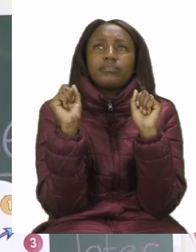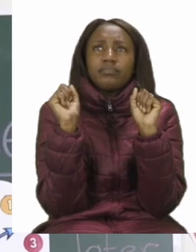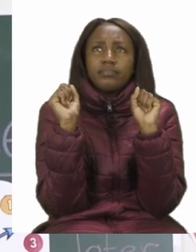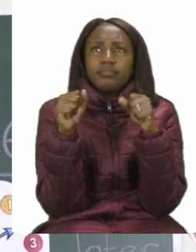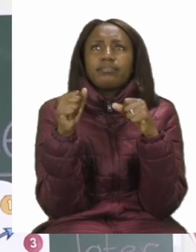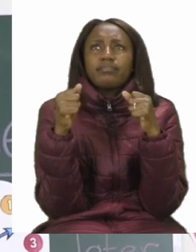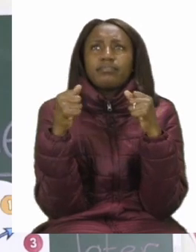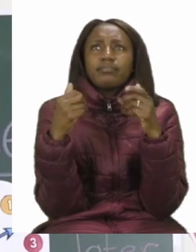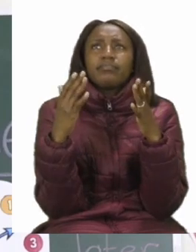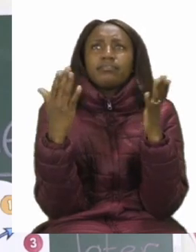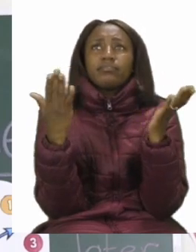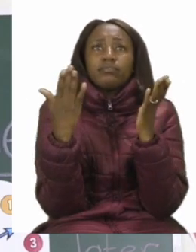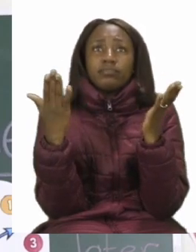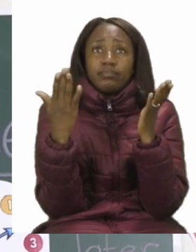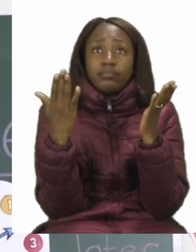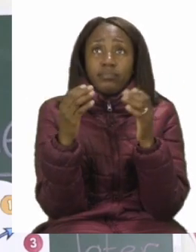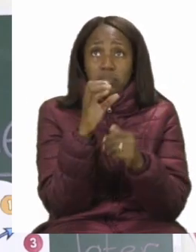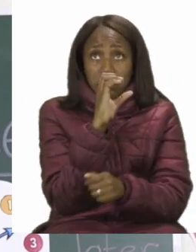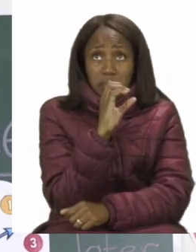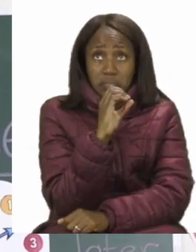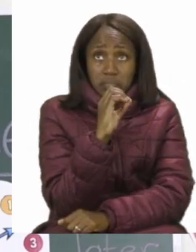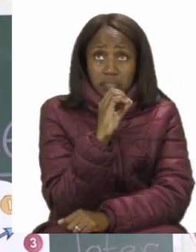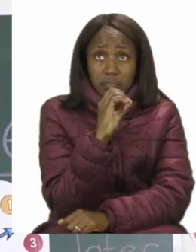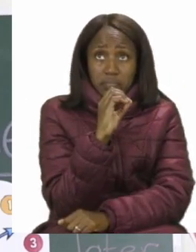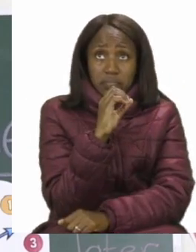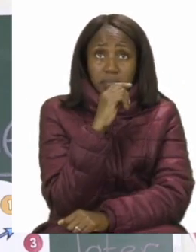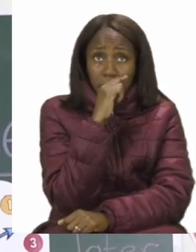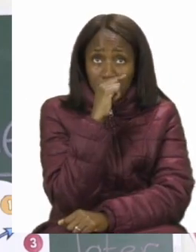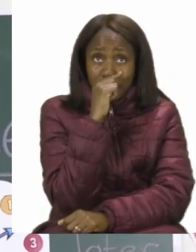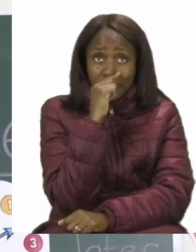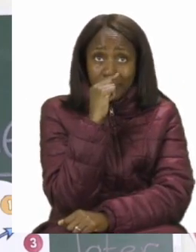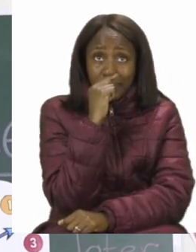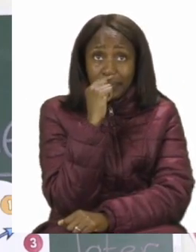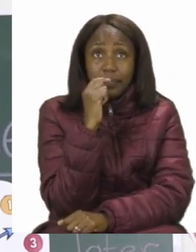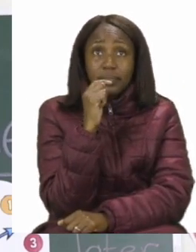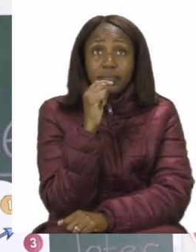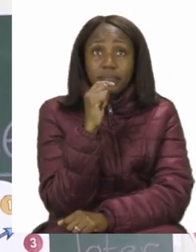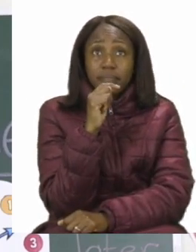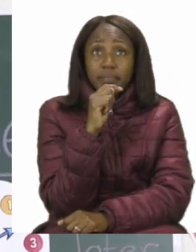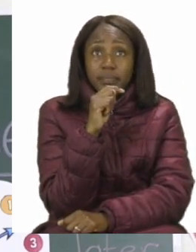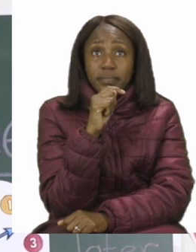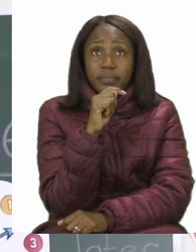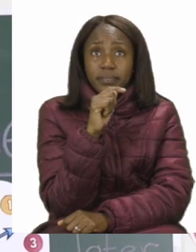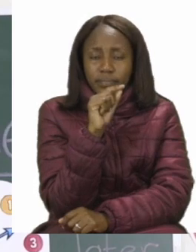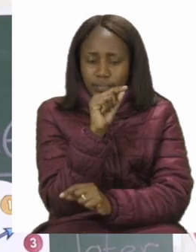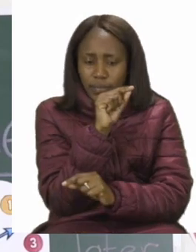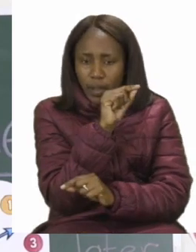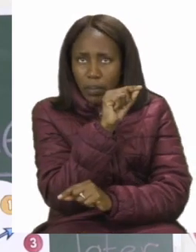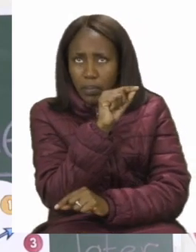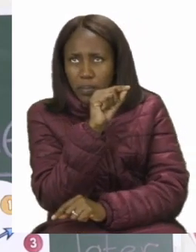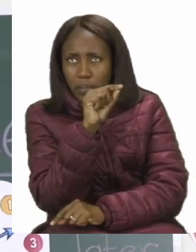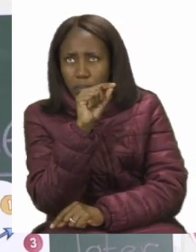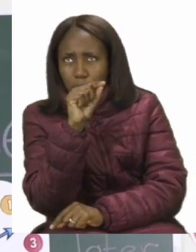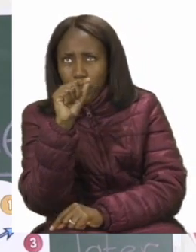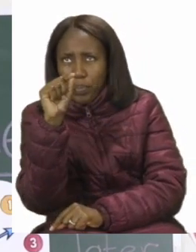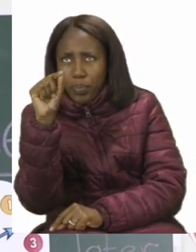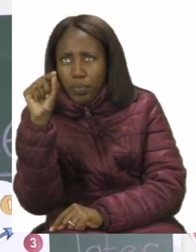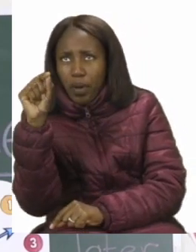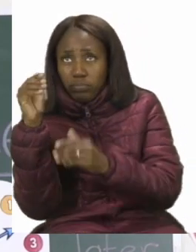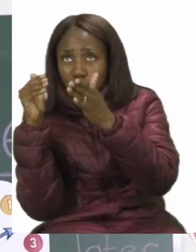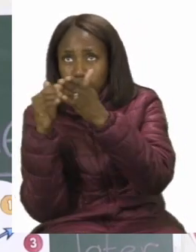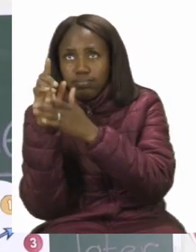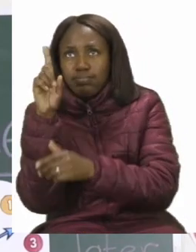now measure. What you can do is you start at 0 and then you draw your